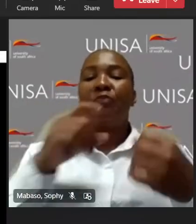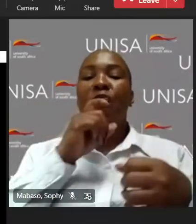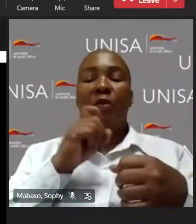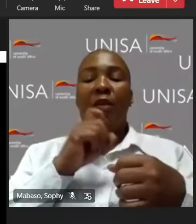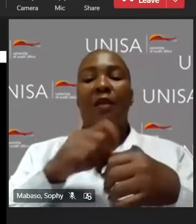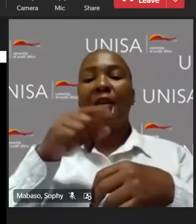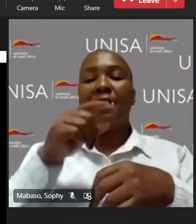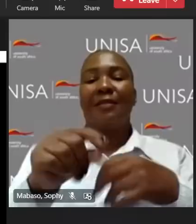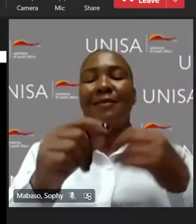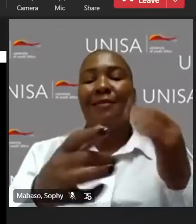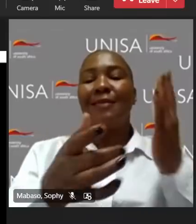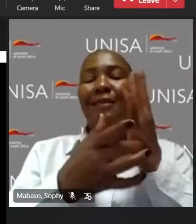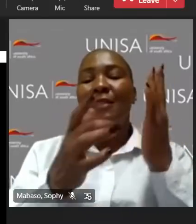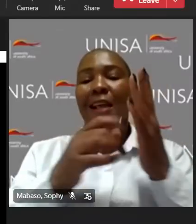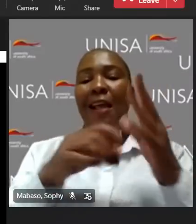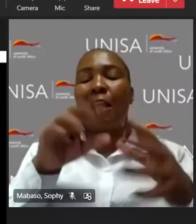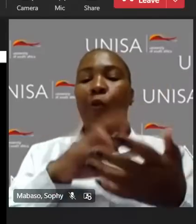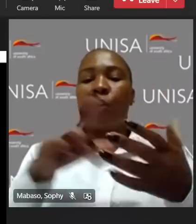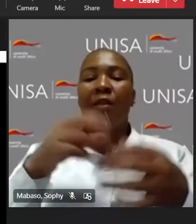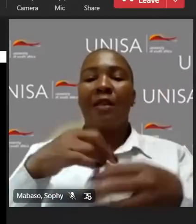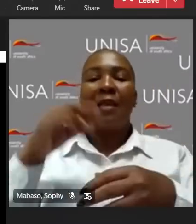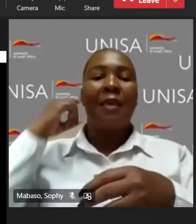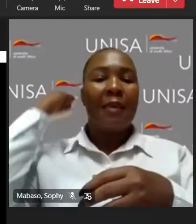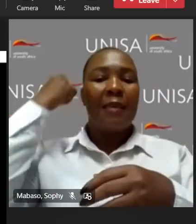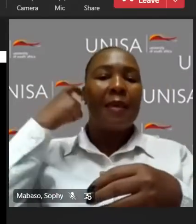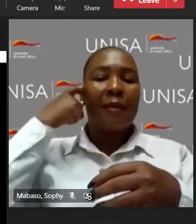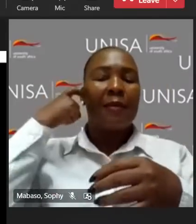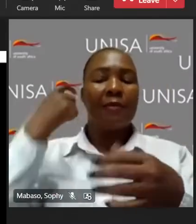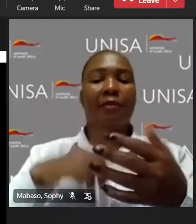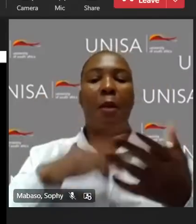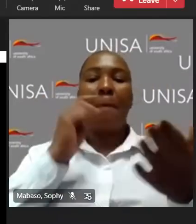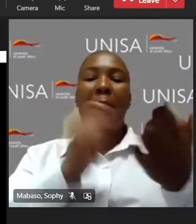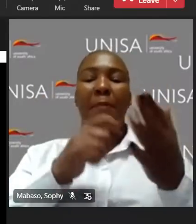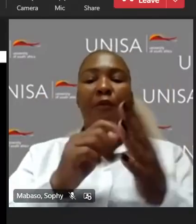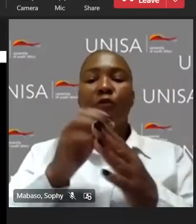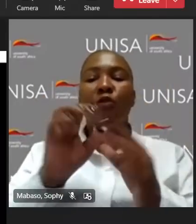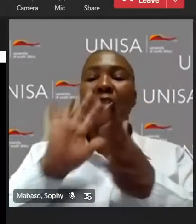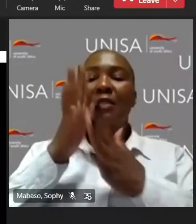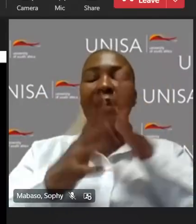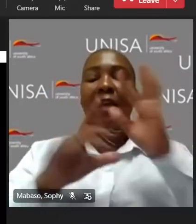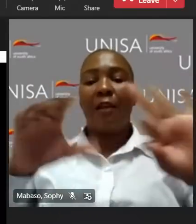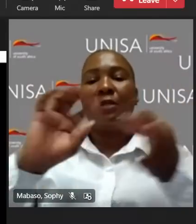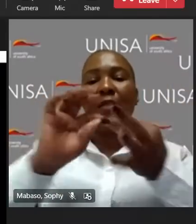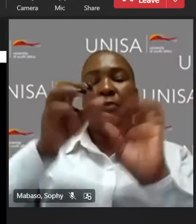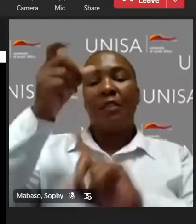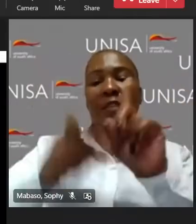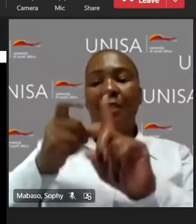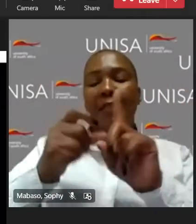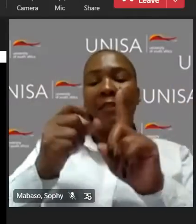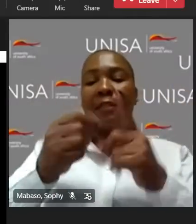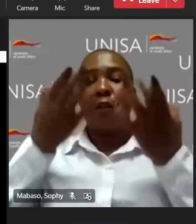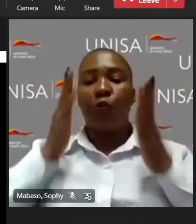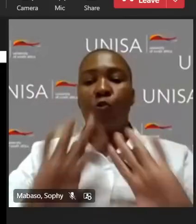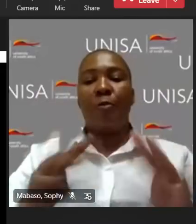digital recorders, hearing aids, payment for sign language interpretation services, and human support.